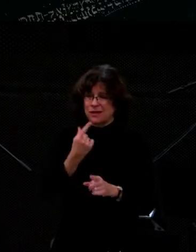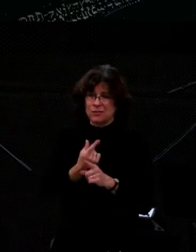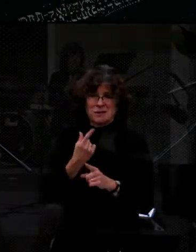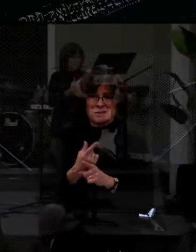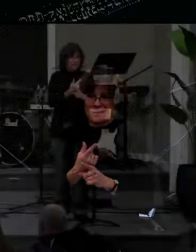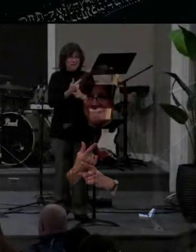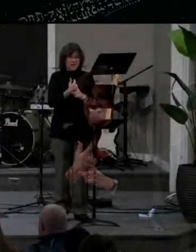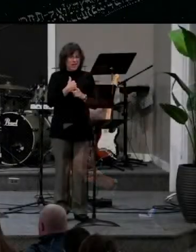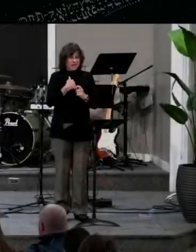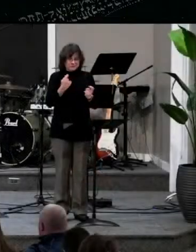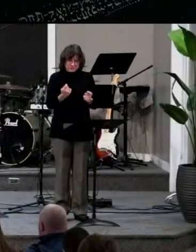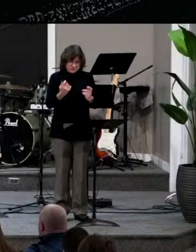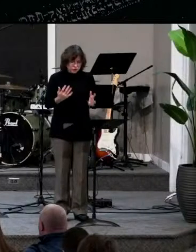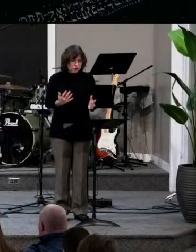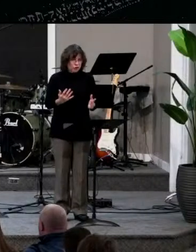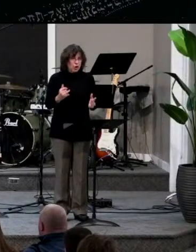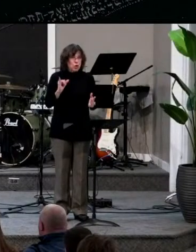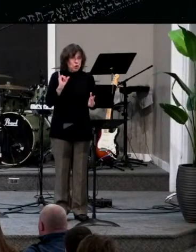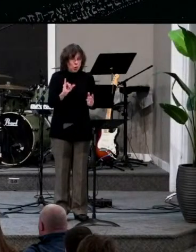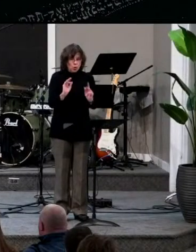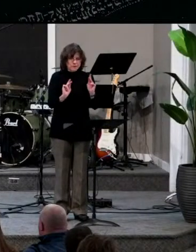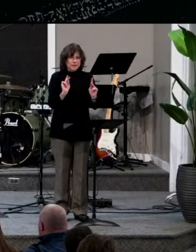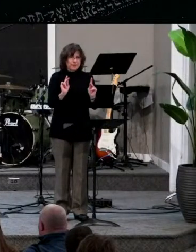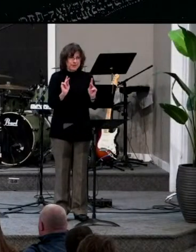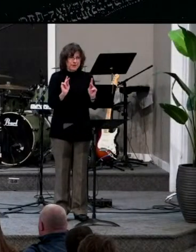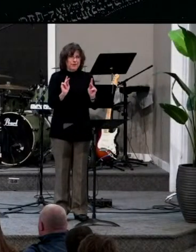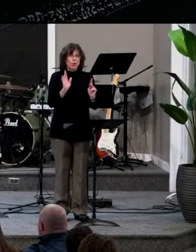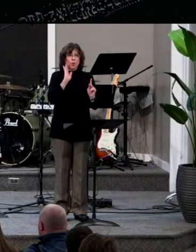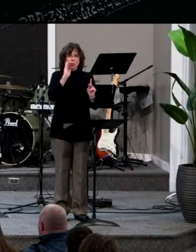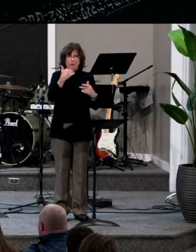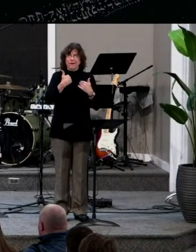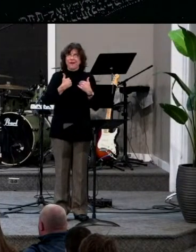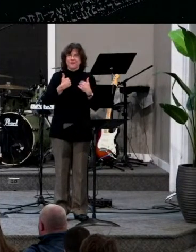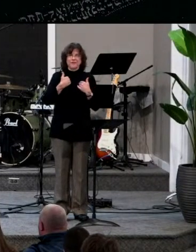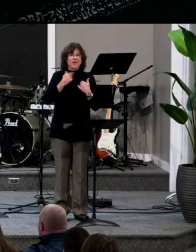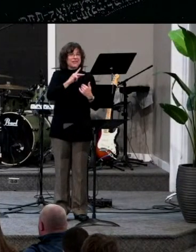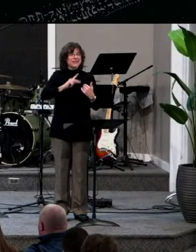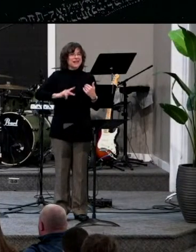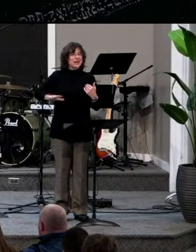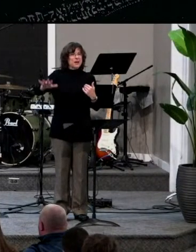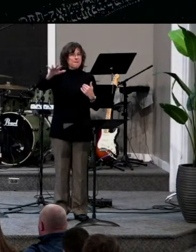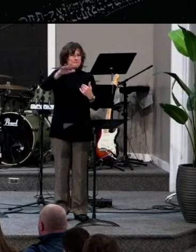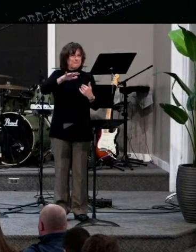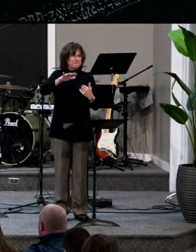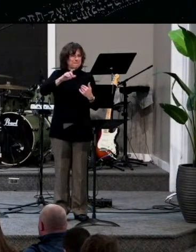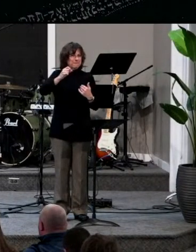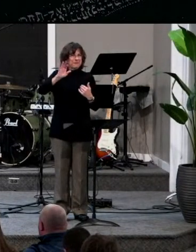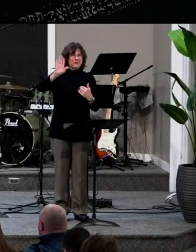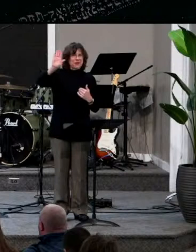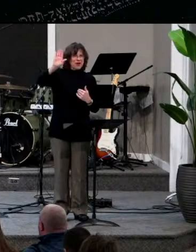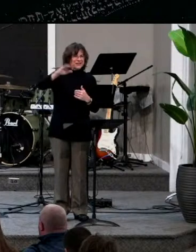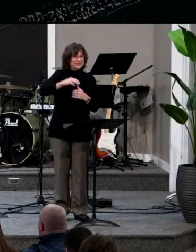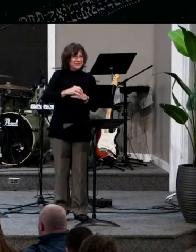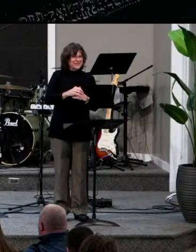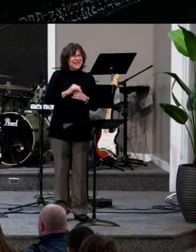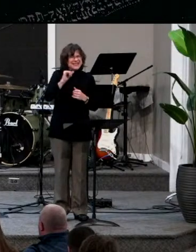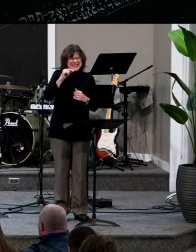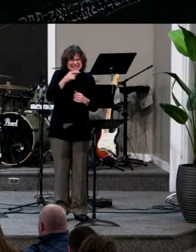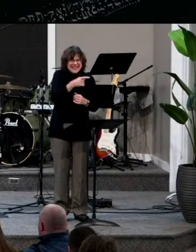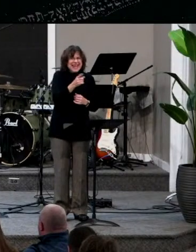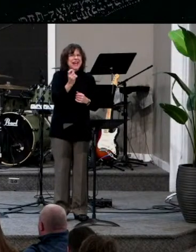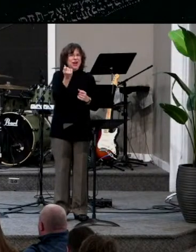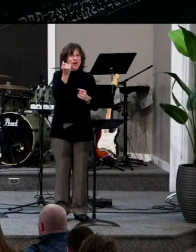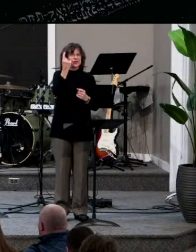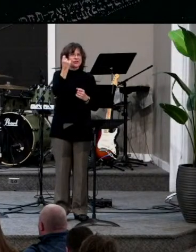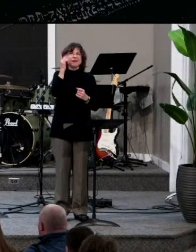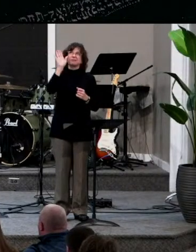bankruptcy. It is them who possess the kingdom of God. It is them who understand the rule and the reign of God